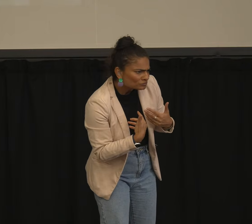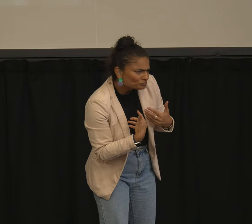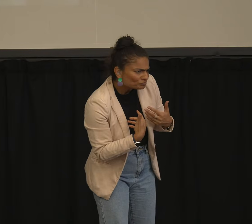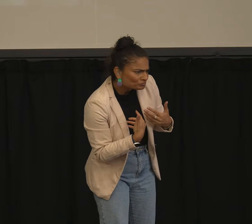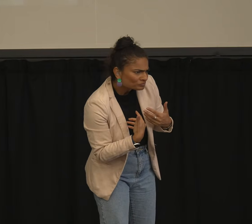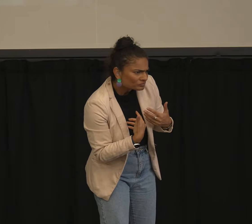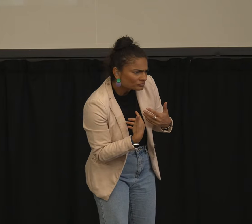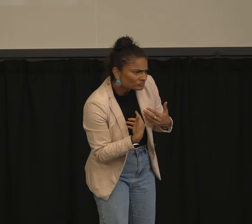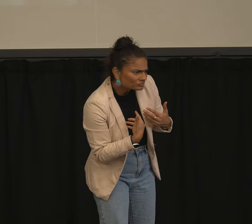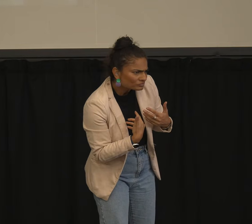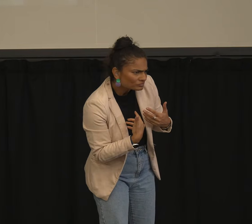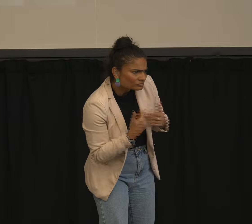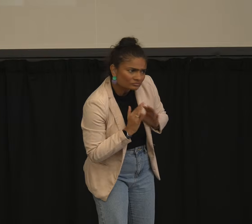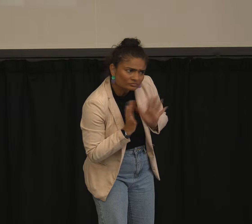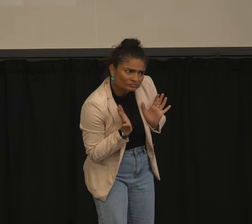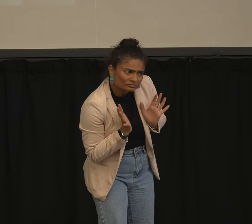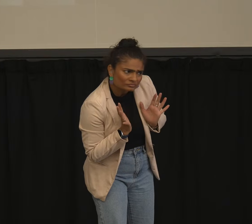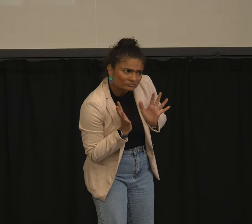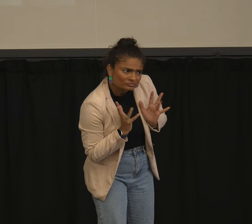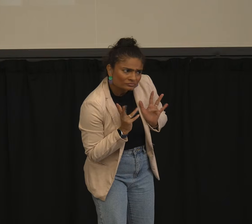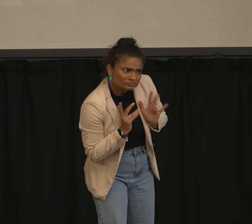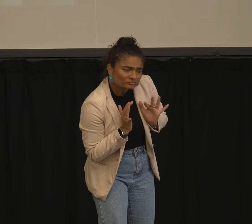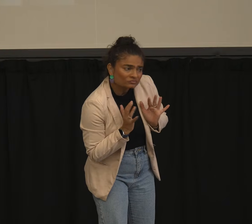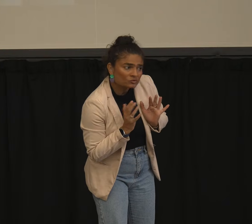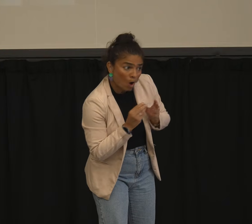There's a comment online.